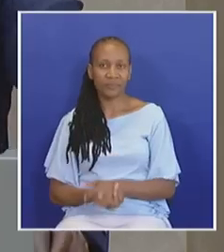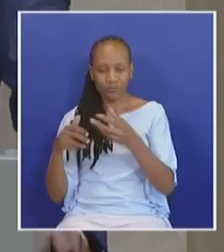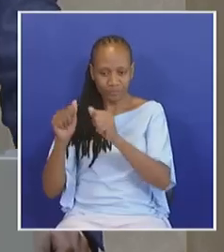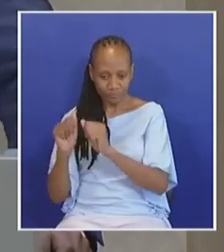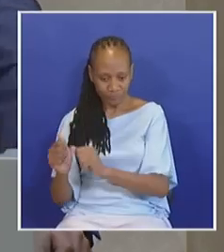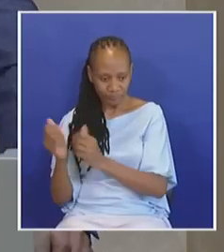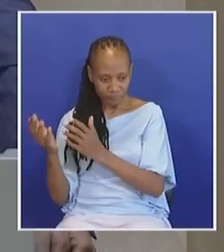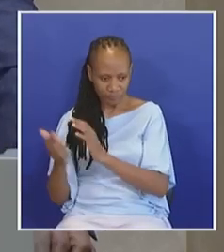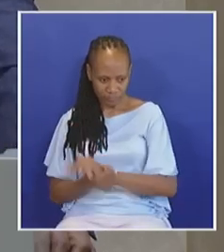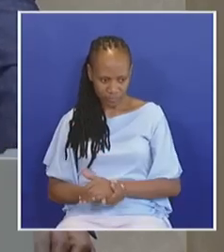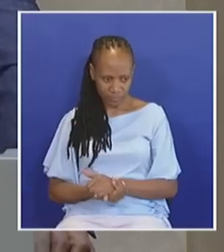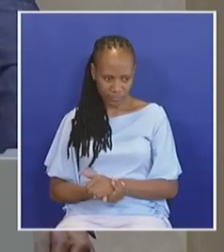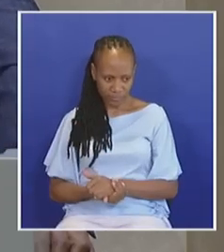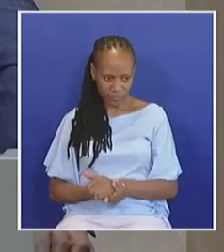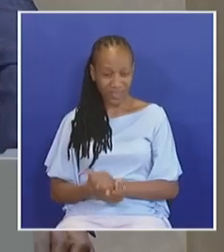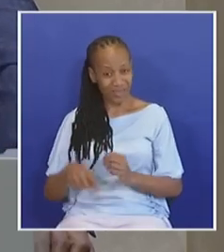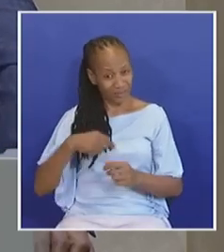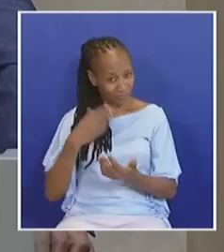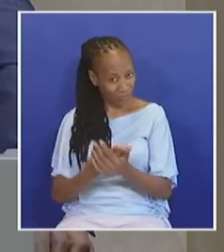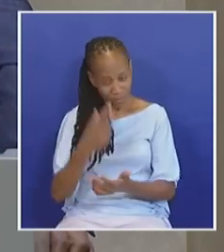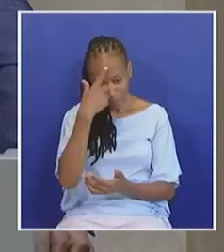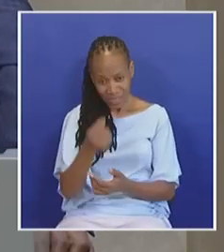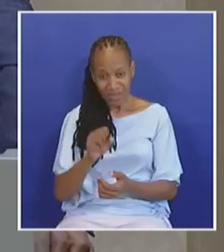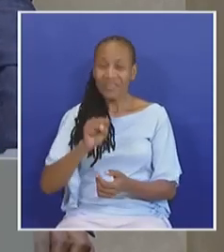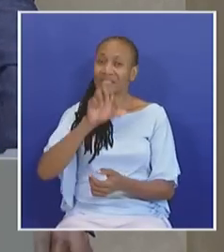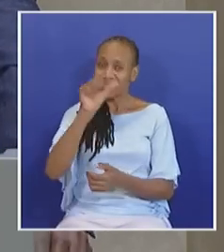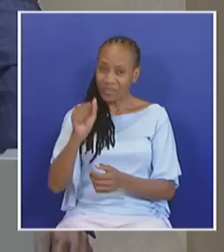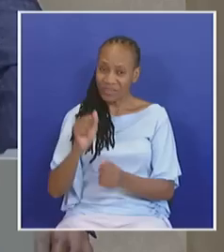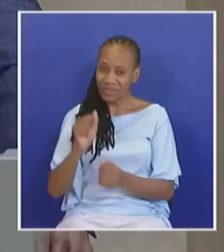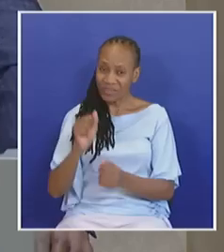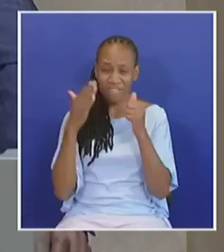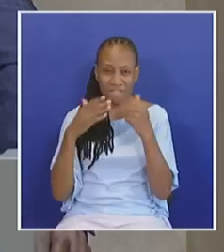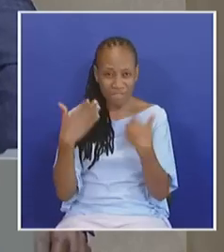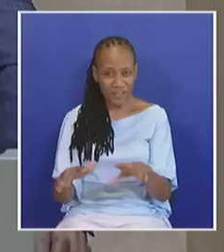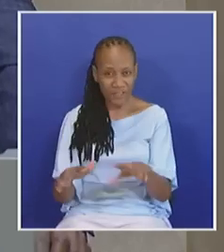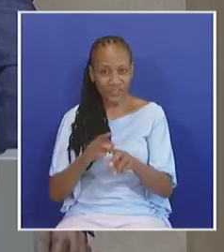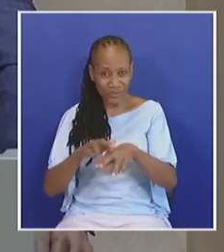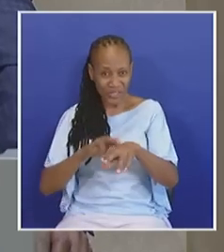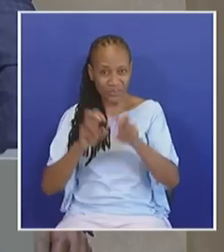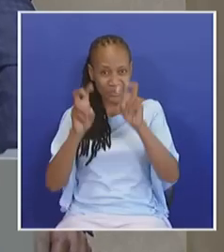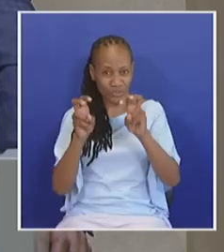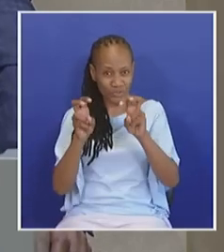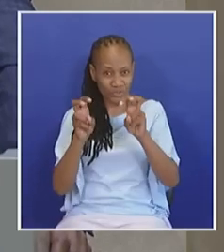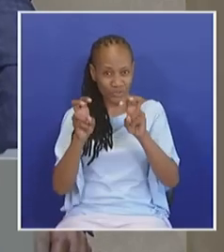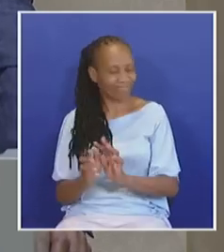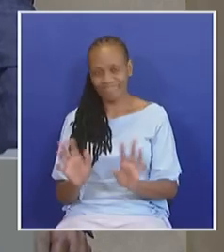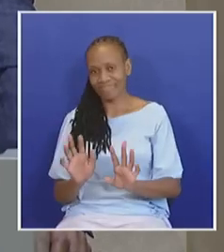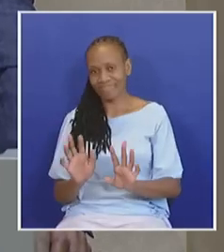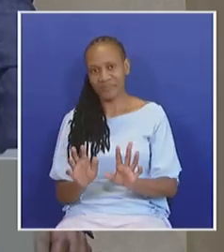Chairperson, to believe that South Africa is post-racial requires an almost incomprehensible inability